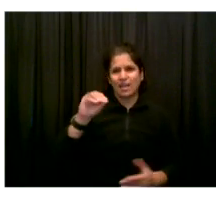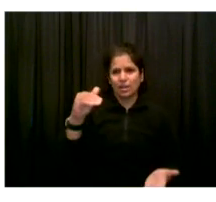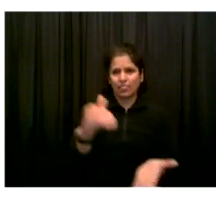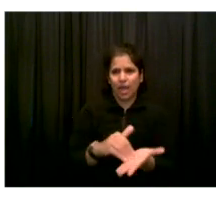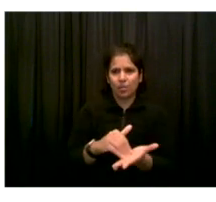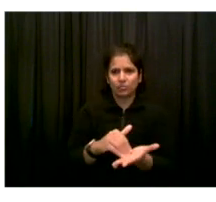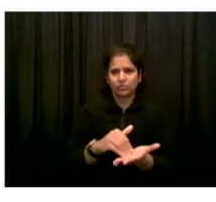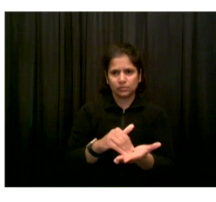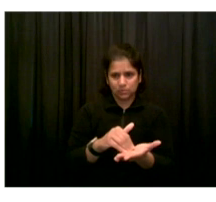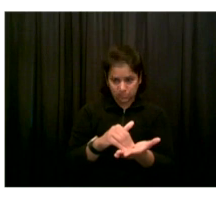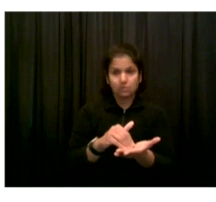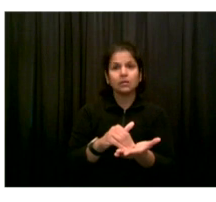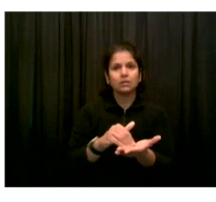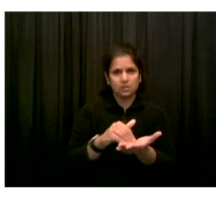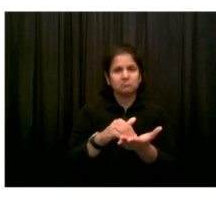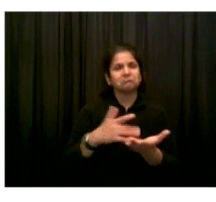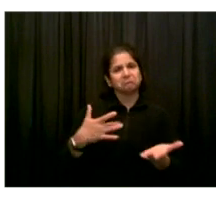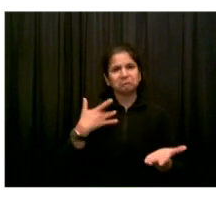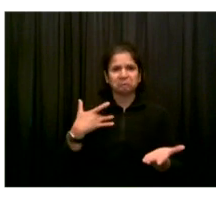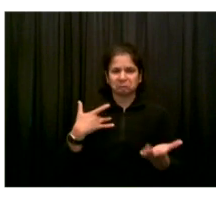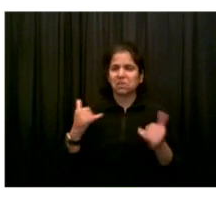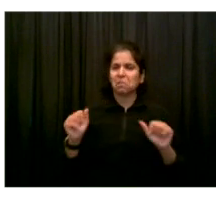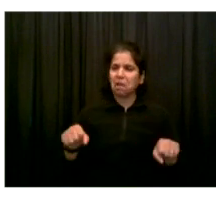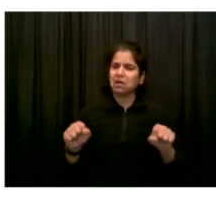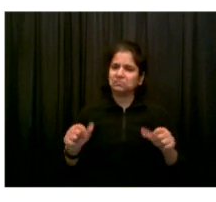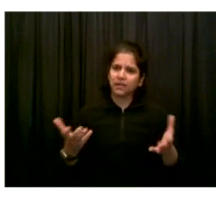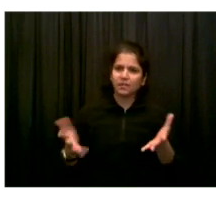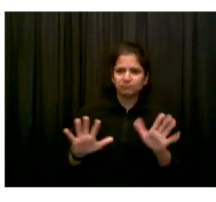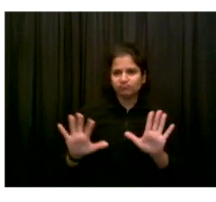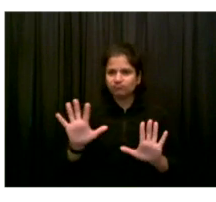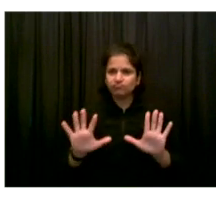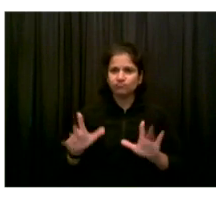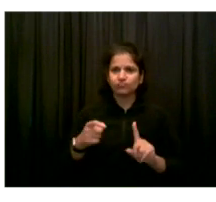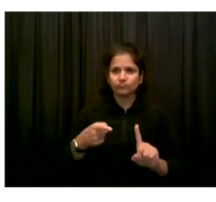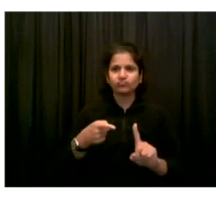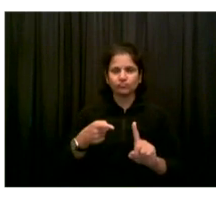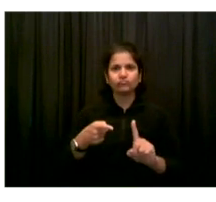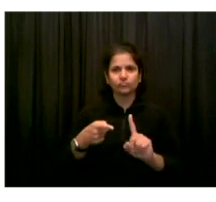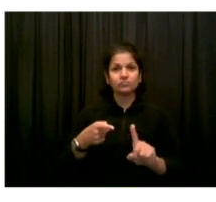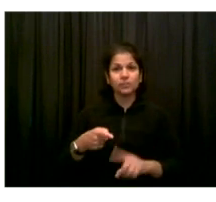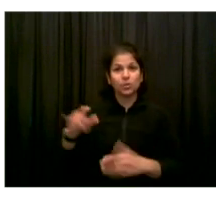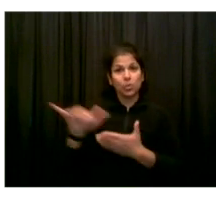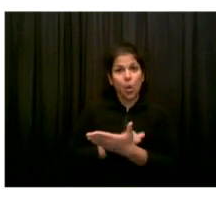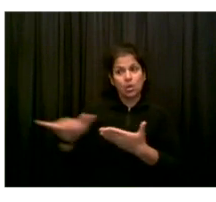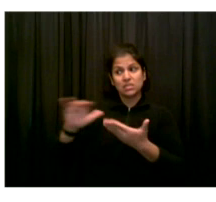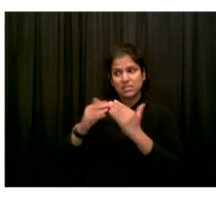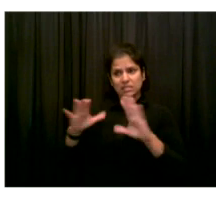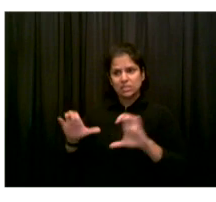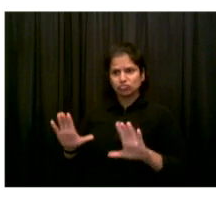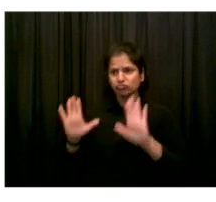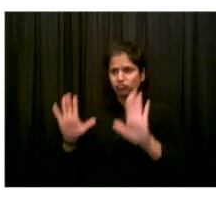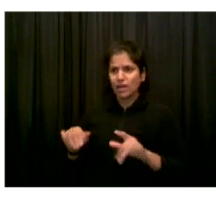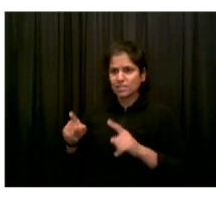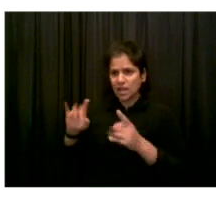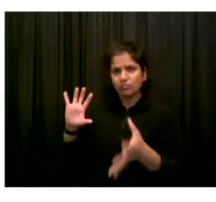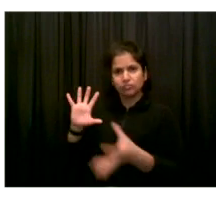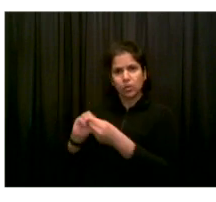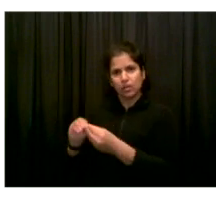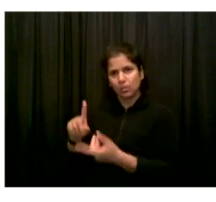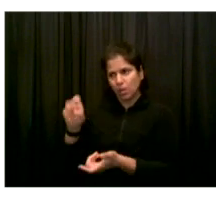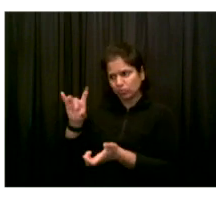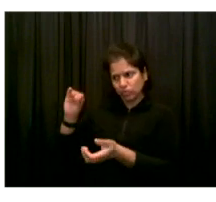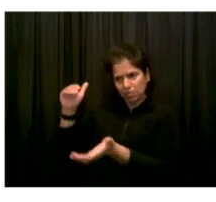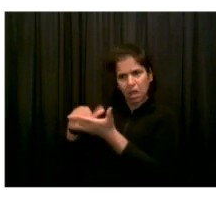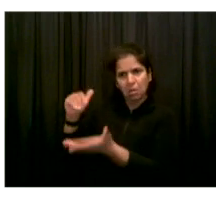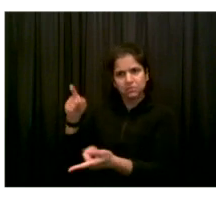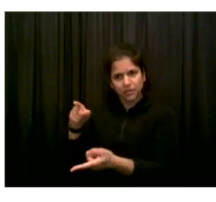So city sites will be doing an important piece of that. But I do want to, you're bringing up a good point, just to say, across the city, our private hospitals, our